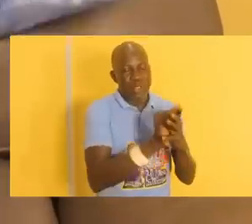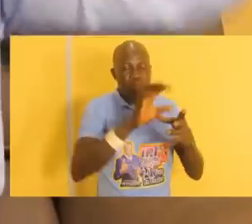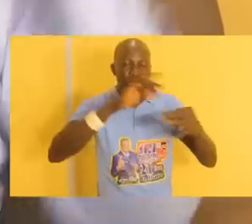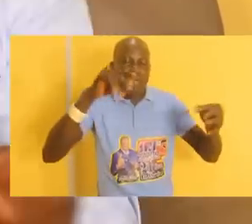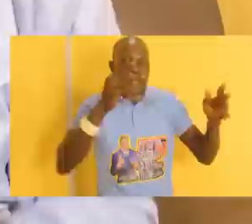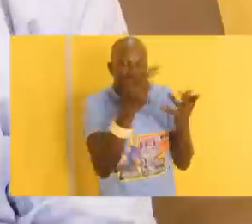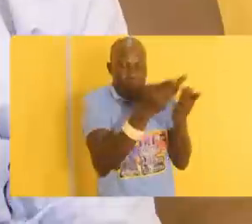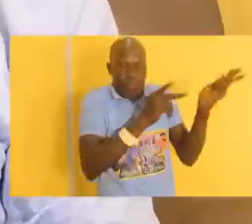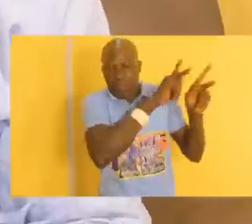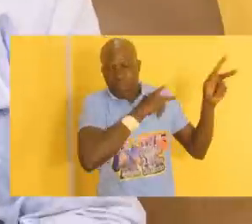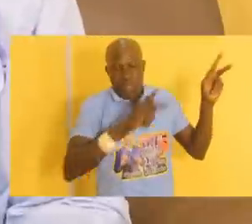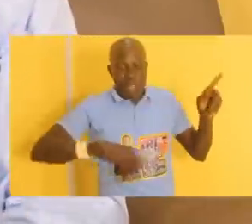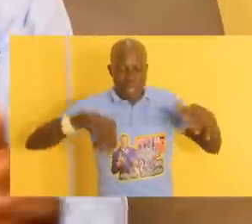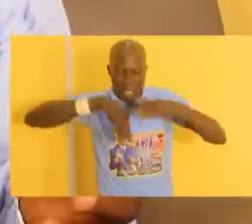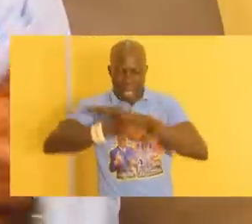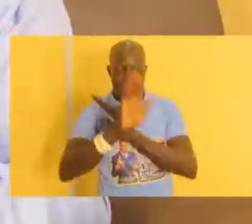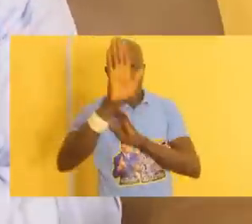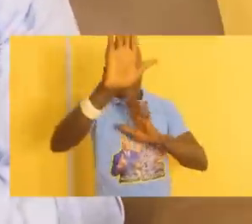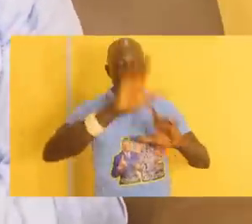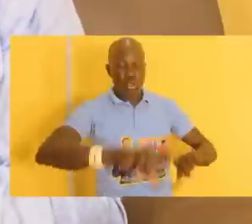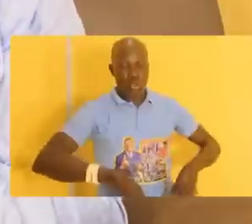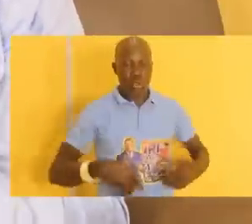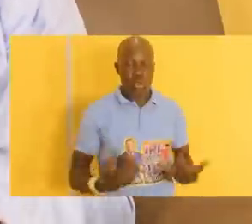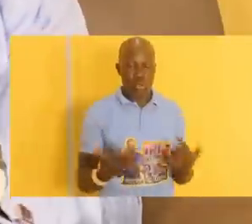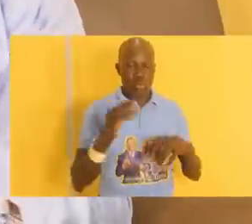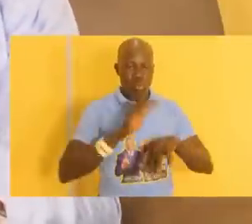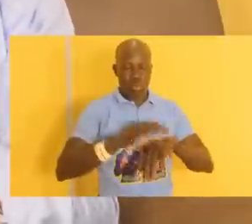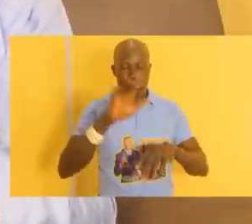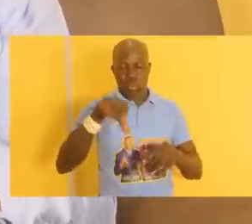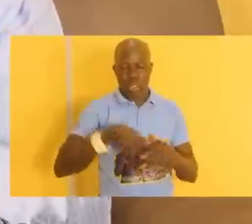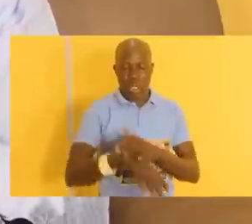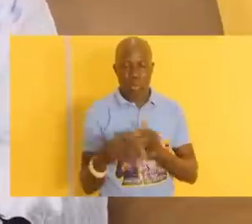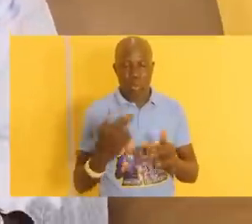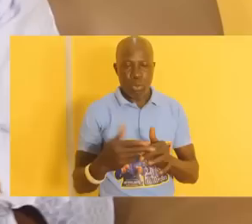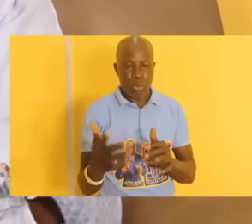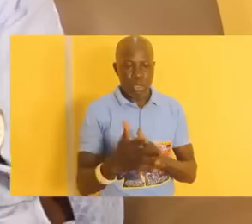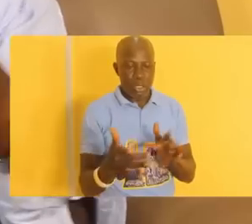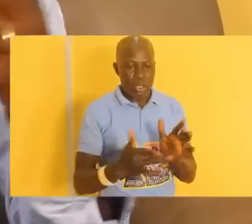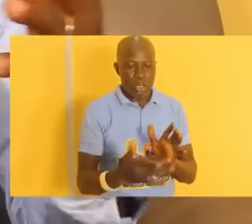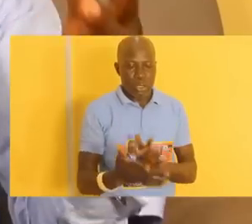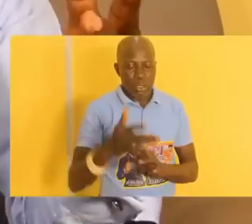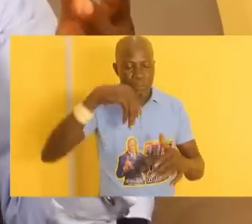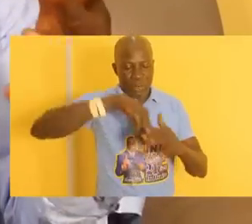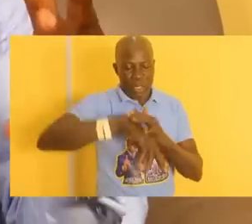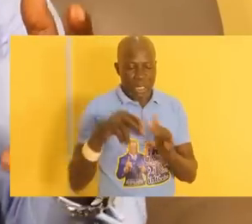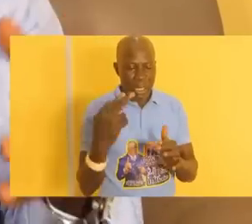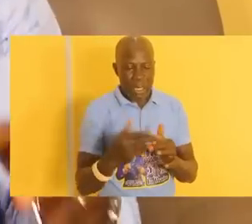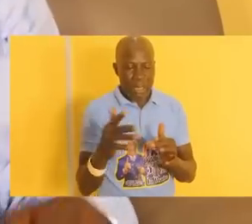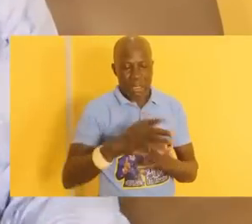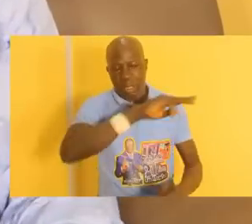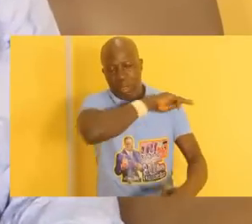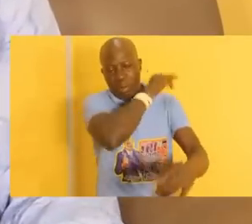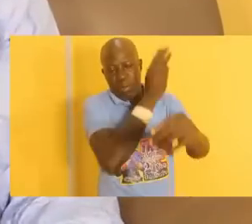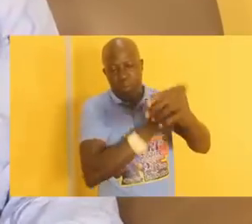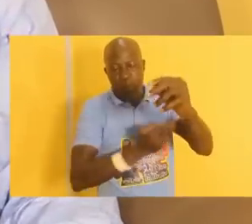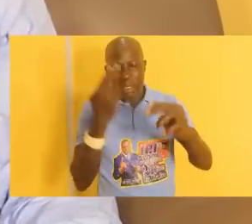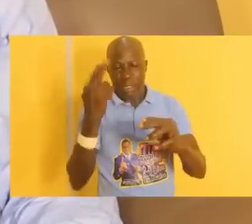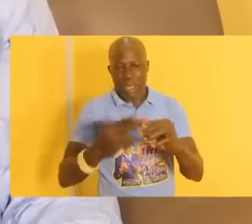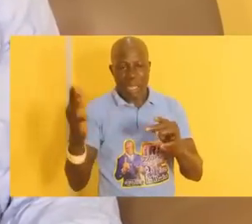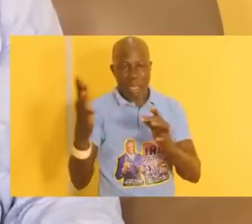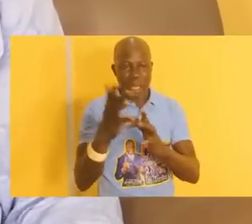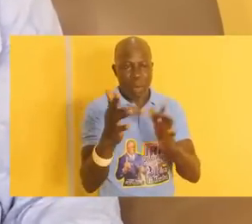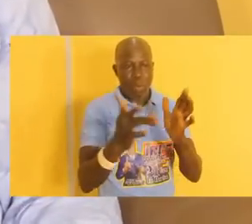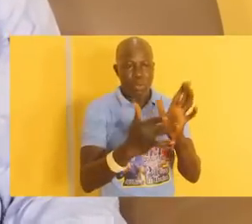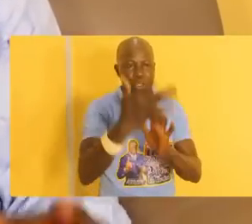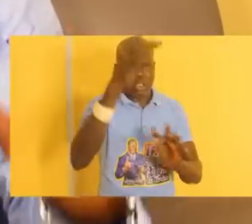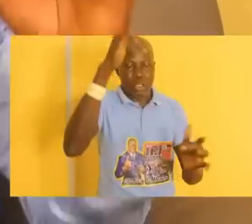wonu aye re. Amen. That spirit of kingship will come upon you. In the name of Jesus. In the mighty name of Jesus. In